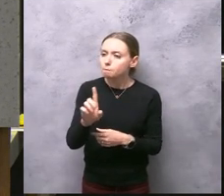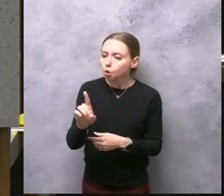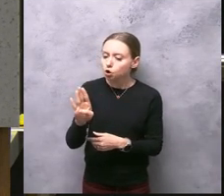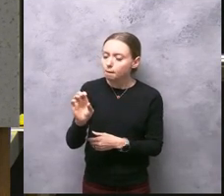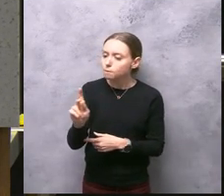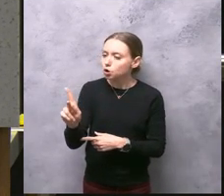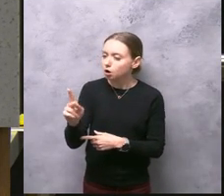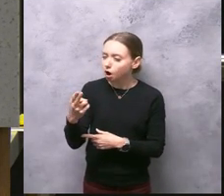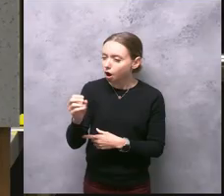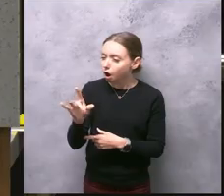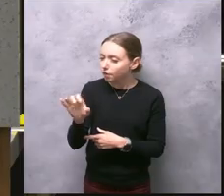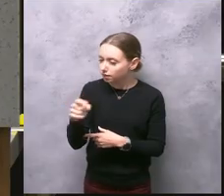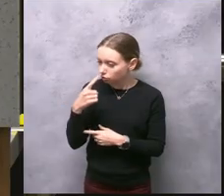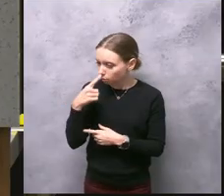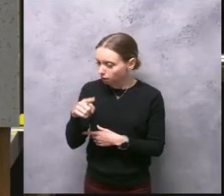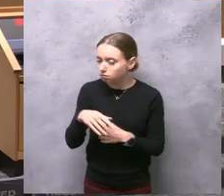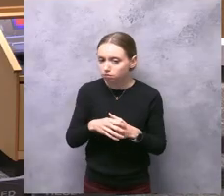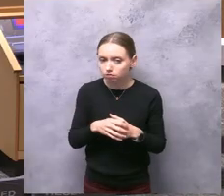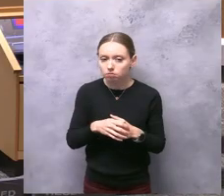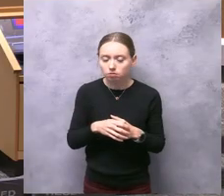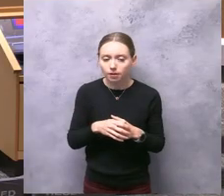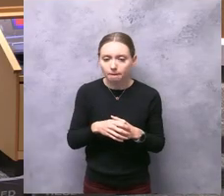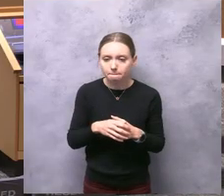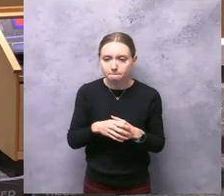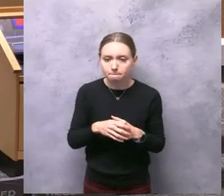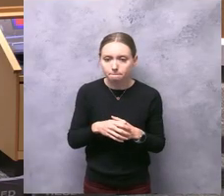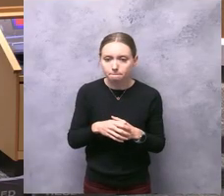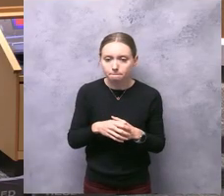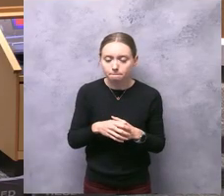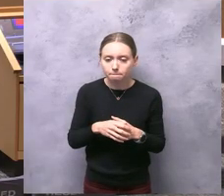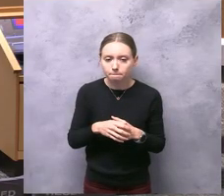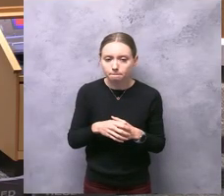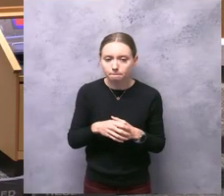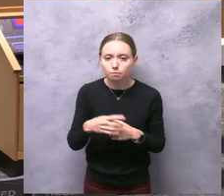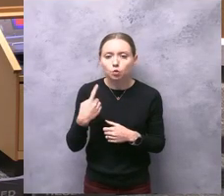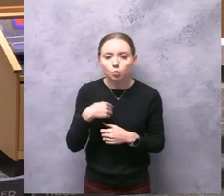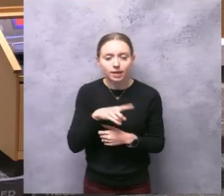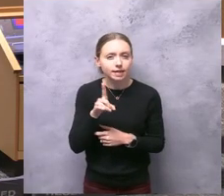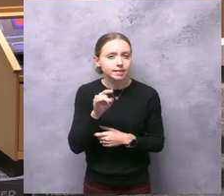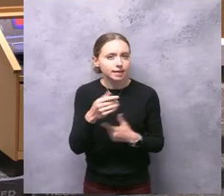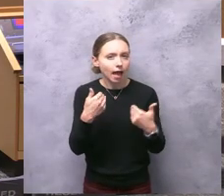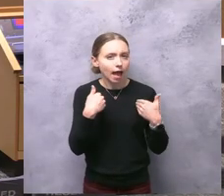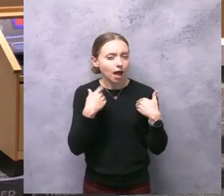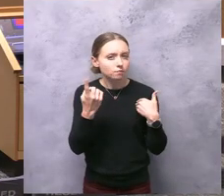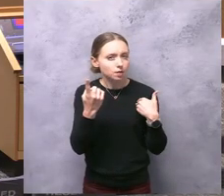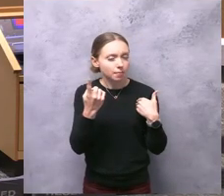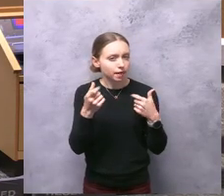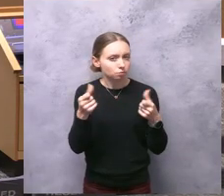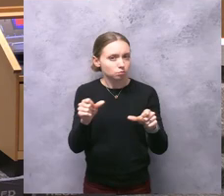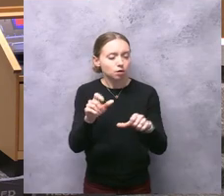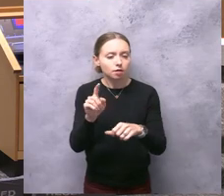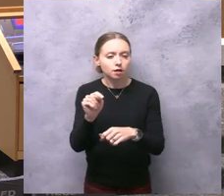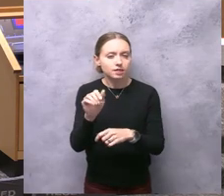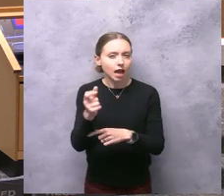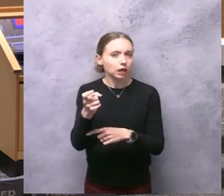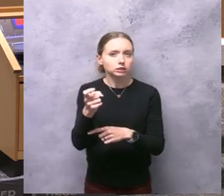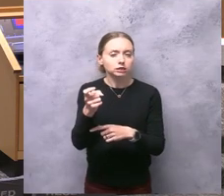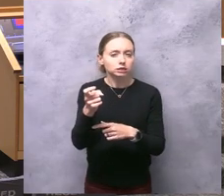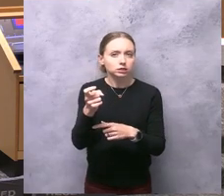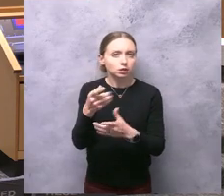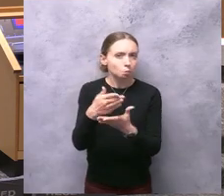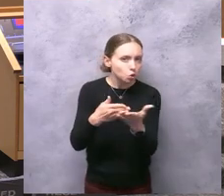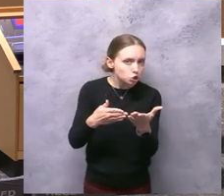can. Right, public facing. We did have something on the tax page. It's on the tax